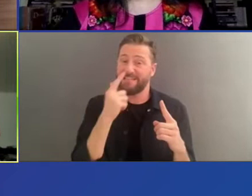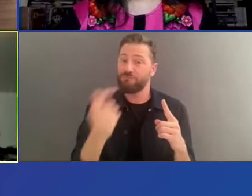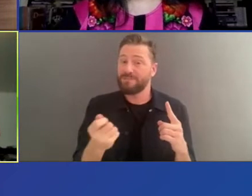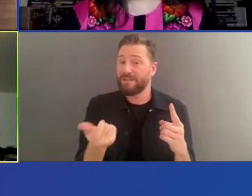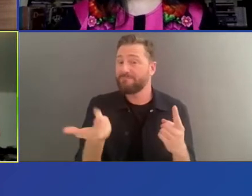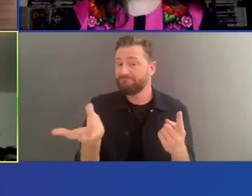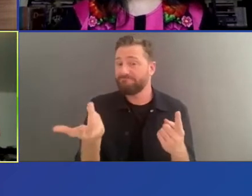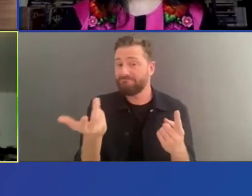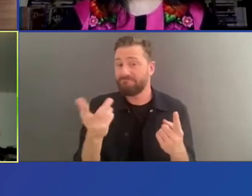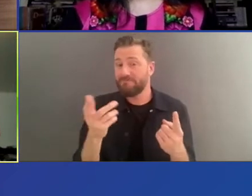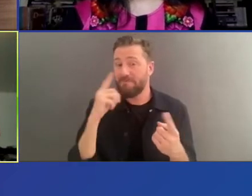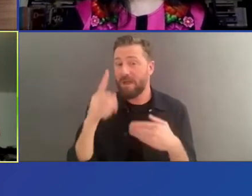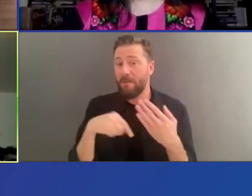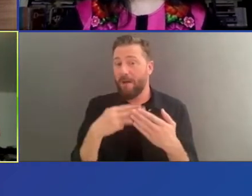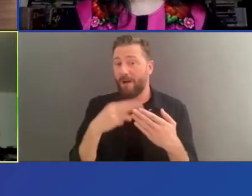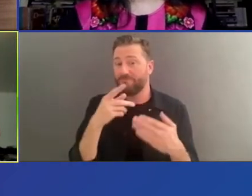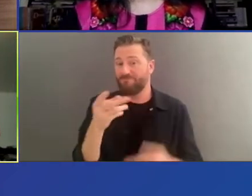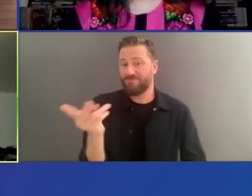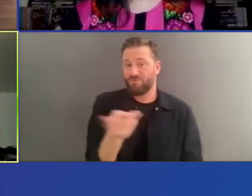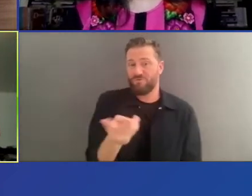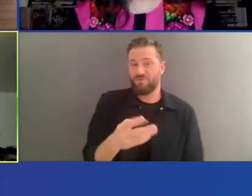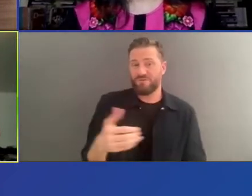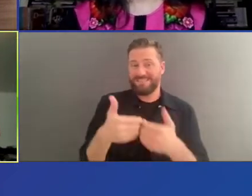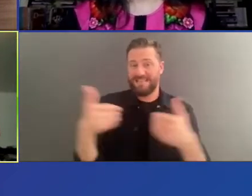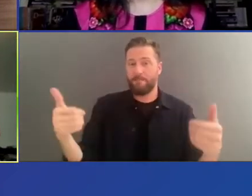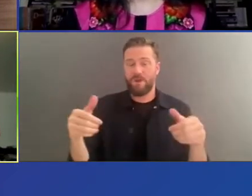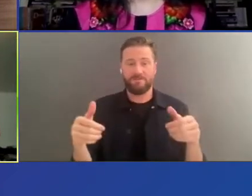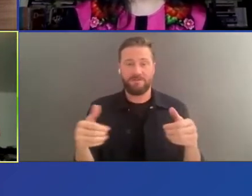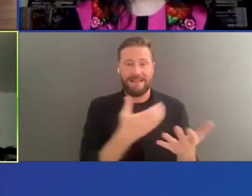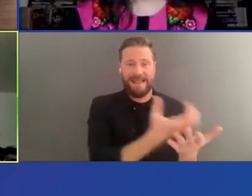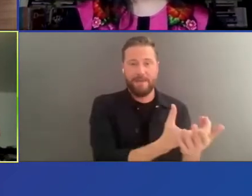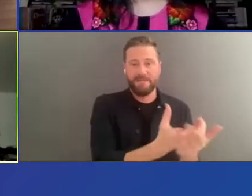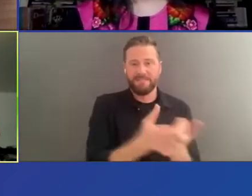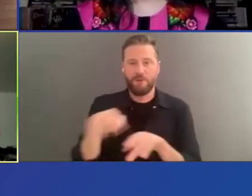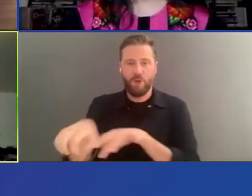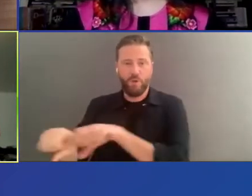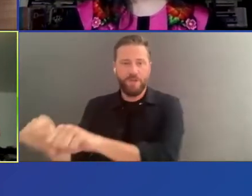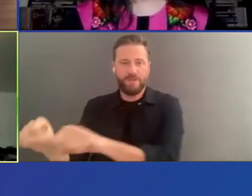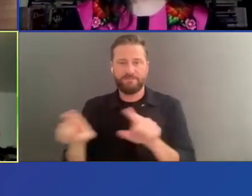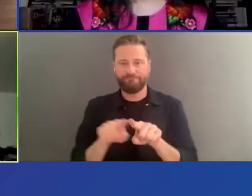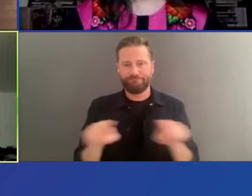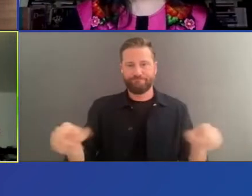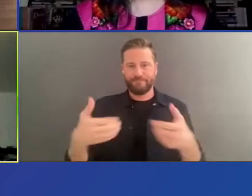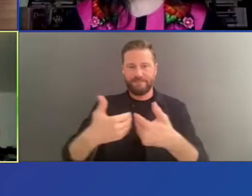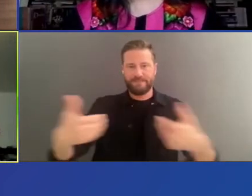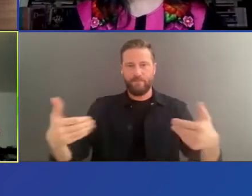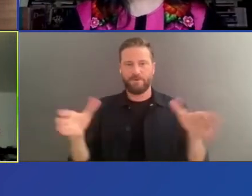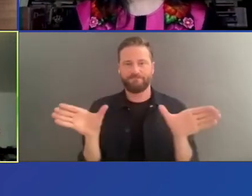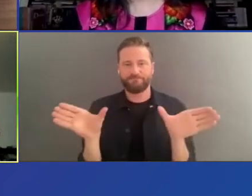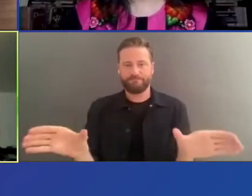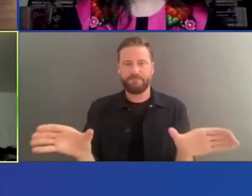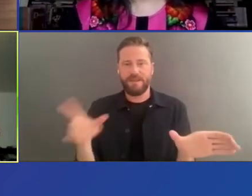it's really interesting to think about the two as separate, and to think, that this art form